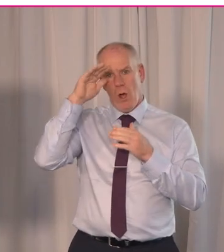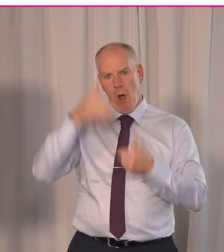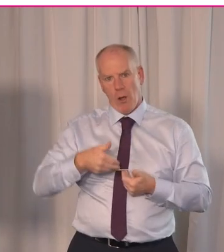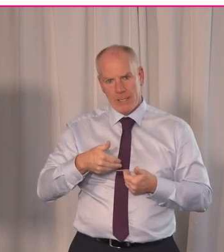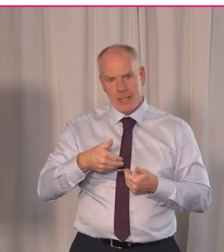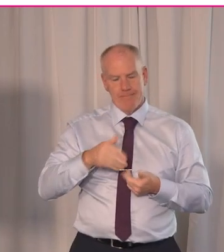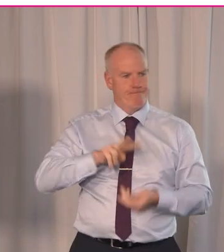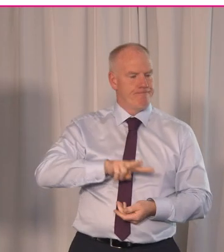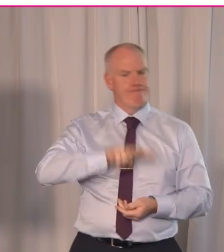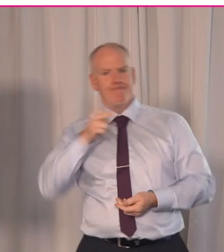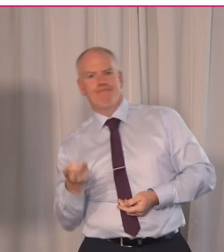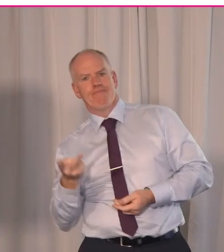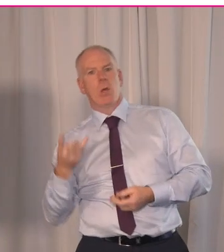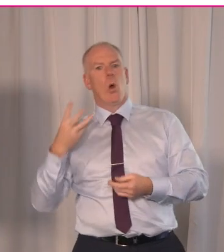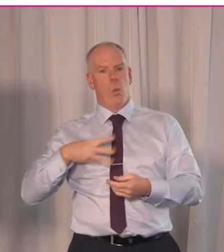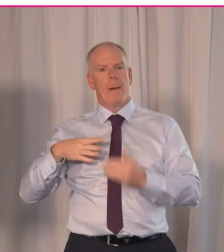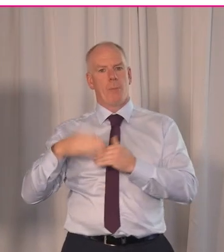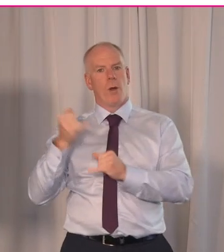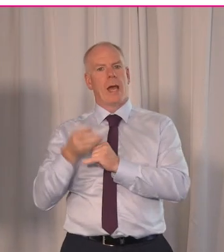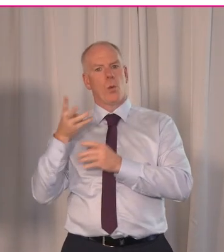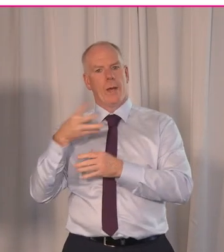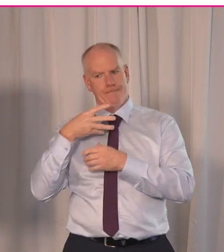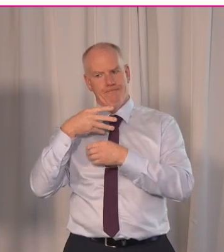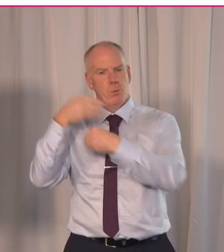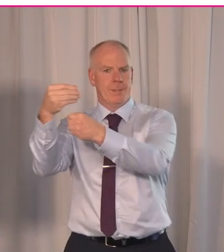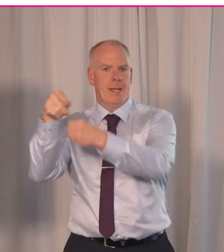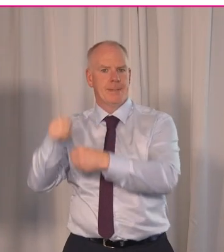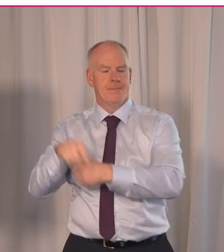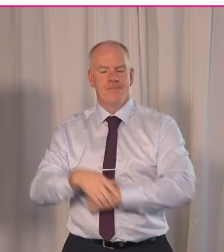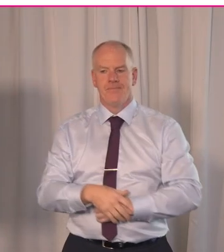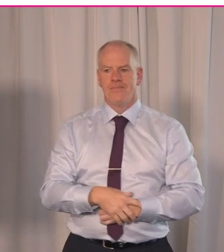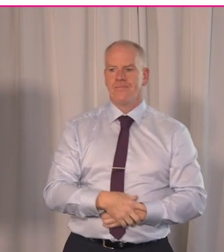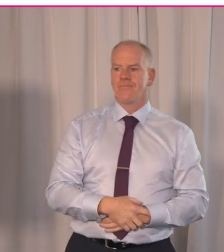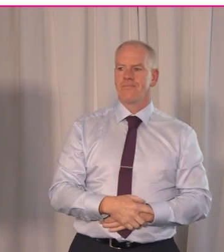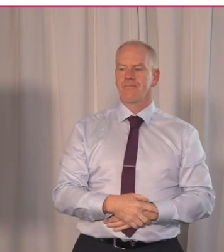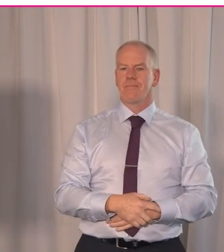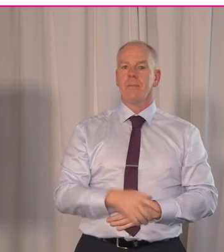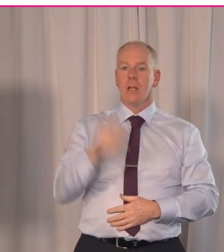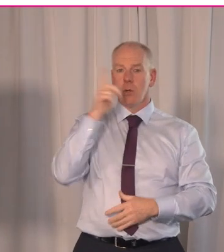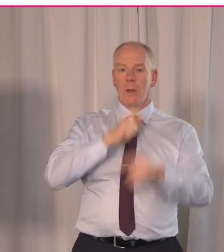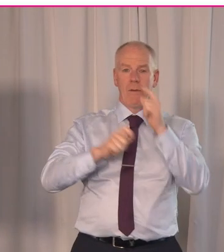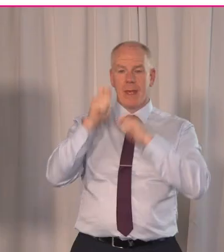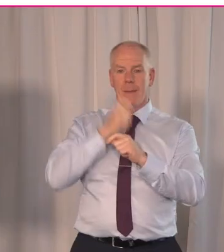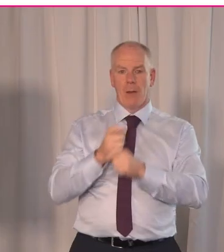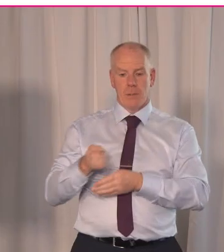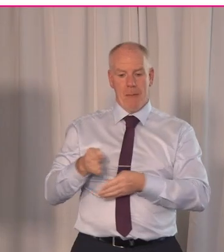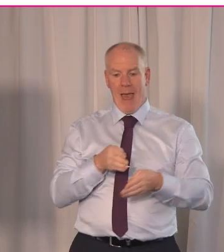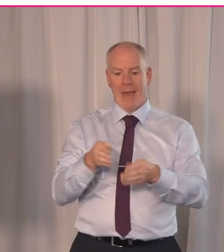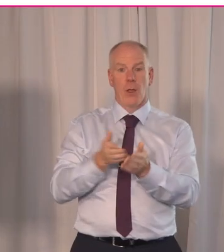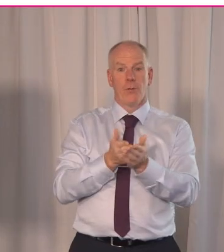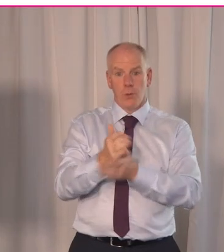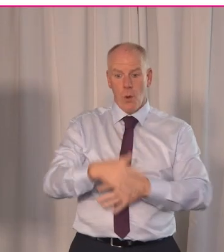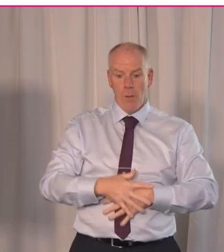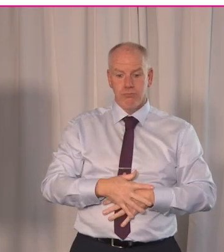on its head, and it's actually women who are more likely to do so. So when you consider the perinatal journey, which actually